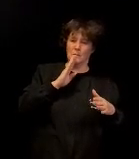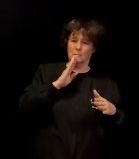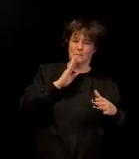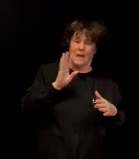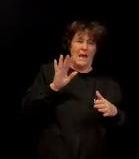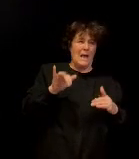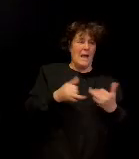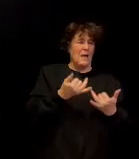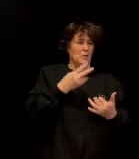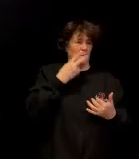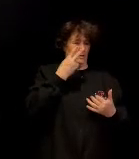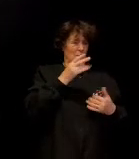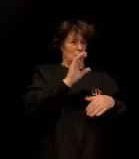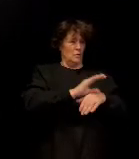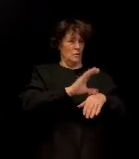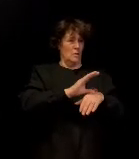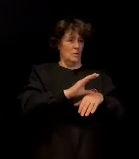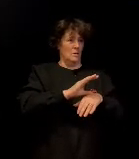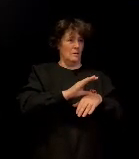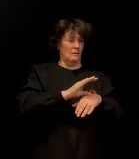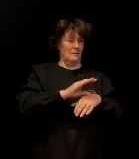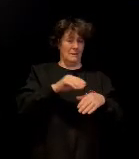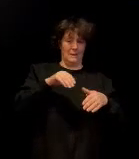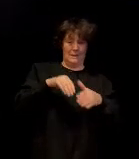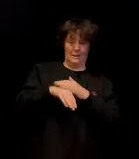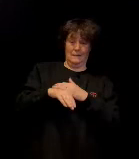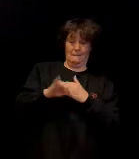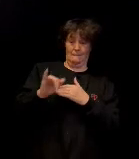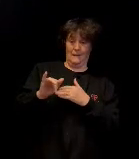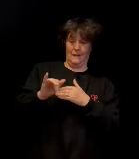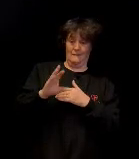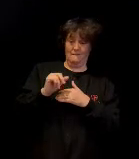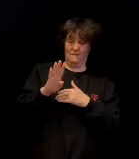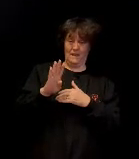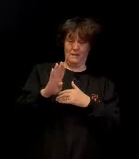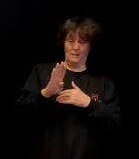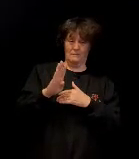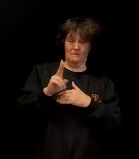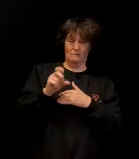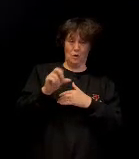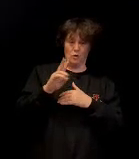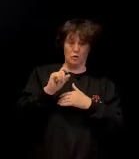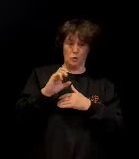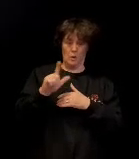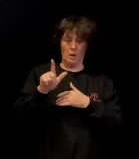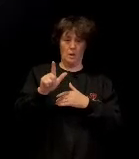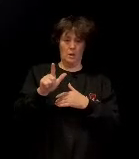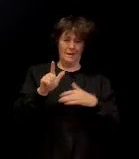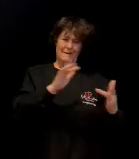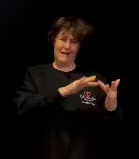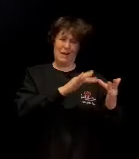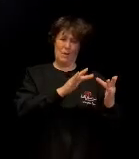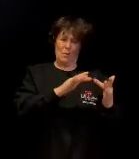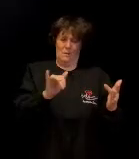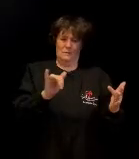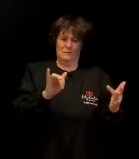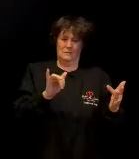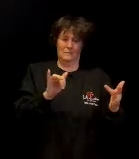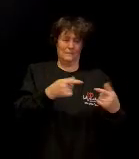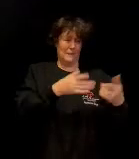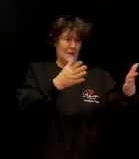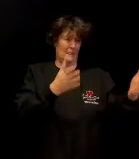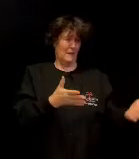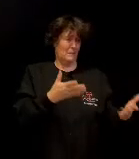church in the Metaverse? Virtual. And I'm thinking to myself, the enemy